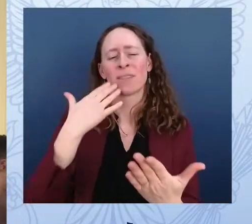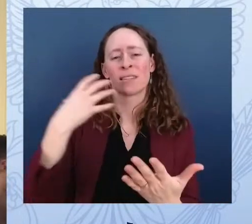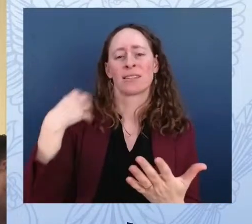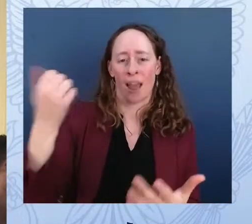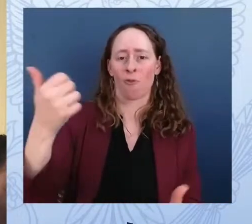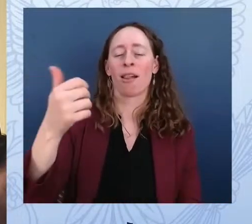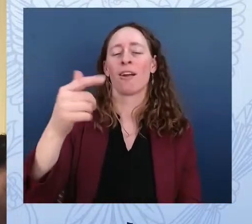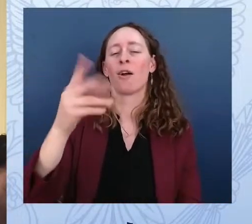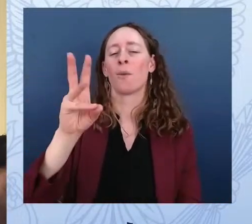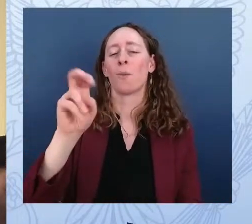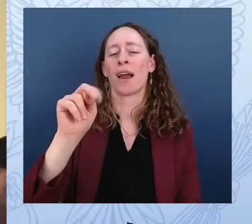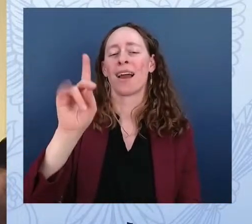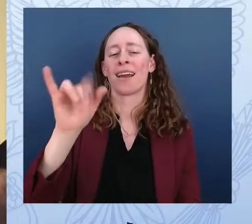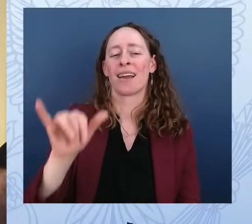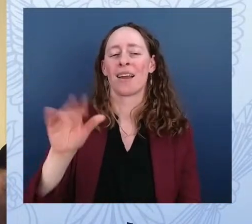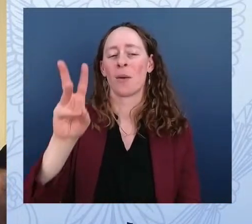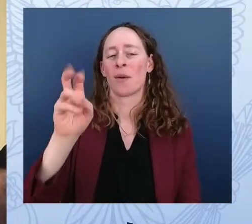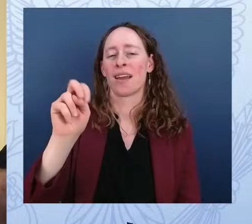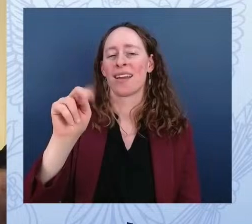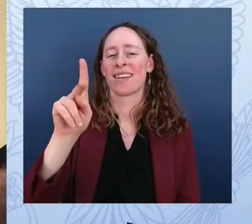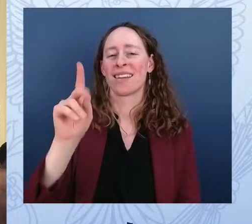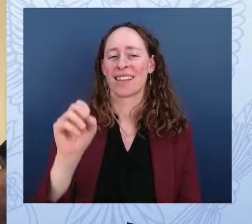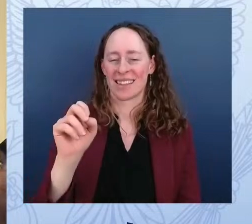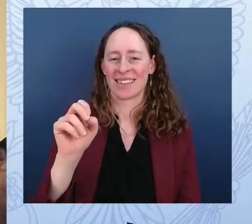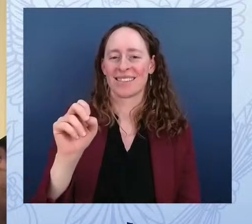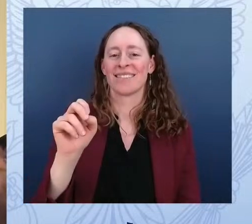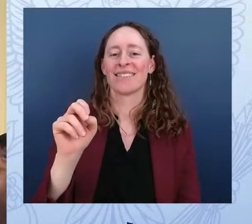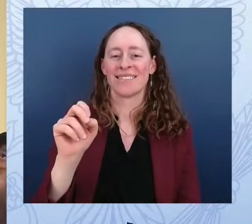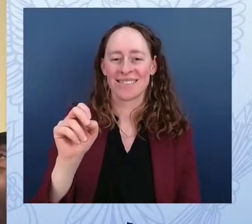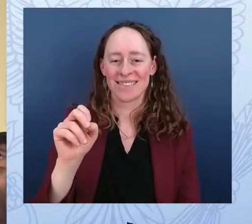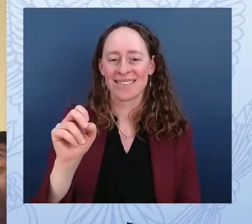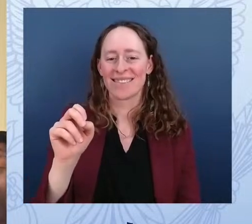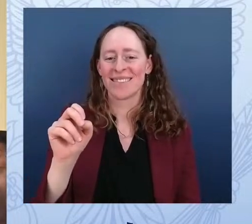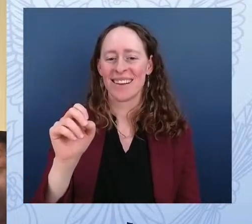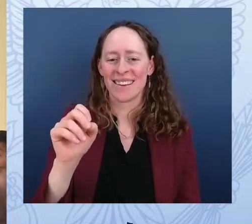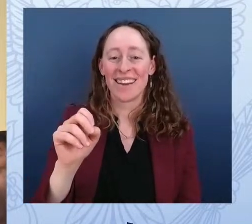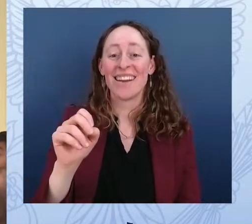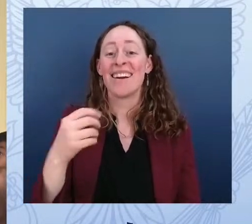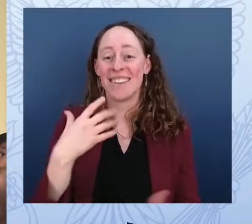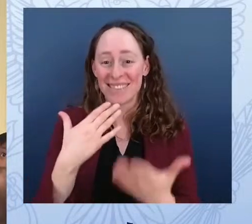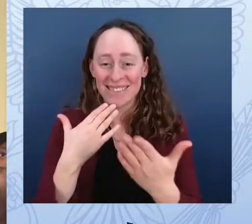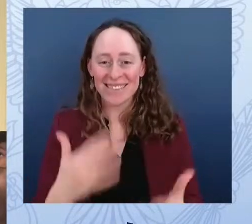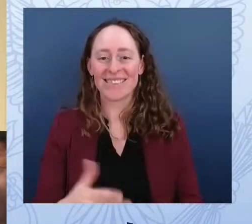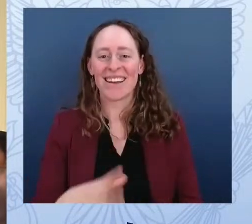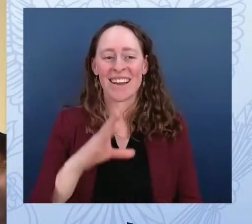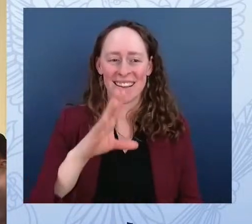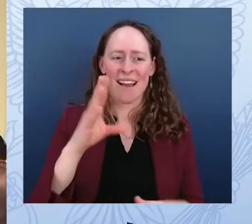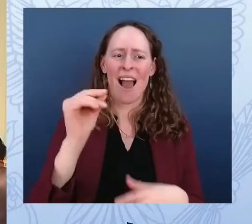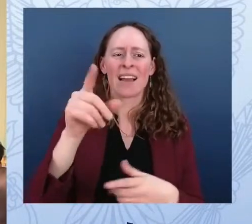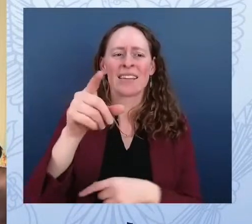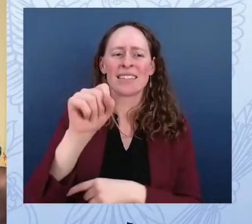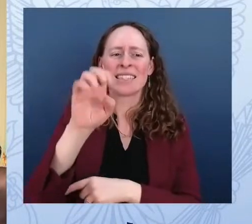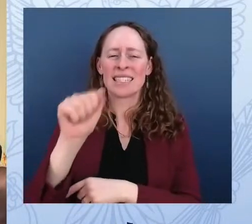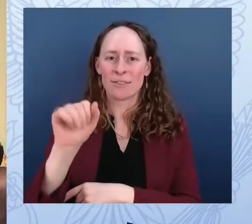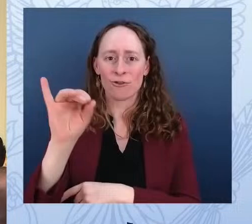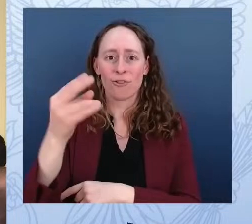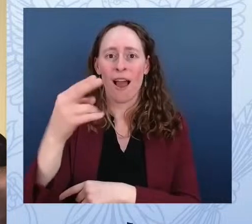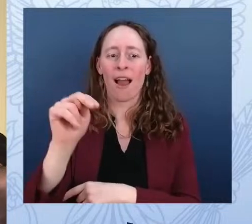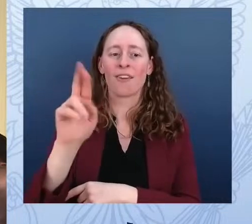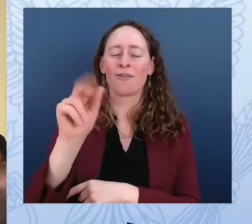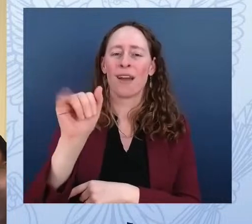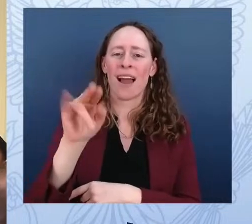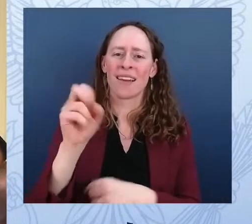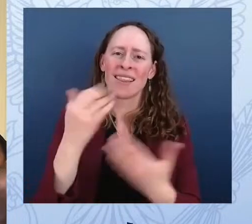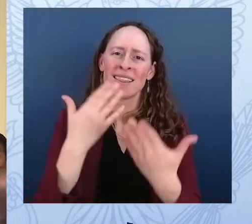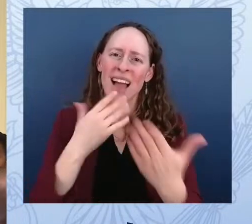his spouse Karen for their record of service and leadership. So the Bidens are a Guard family, and our